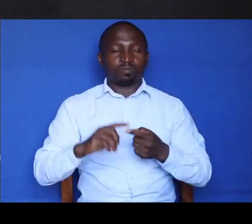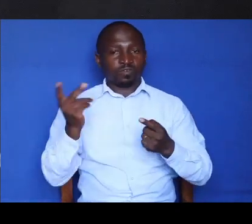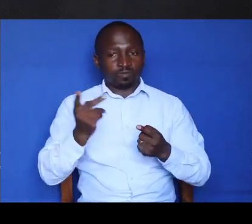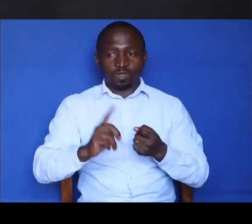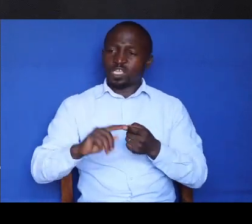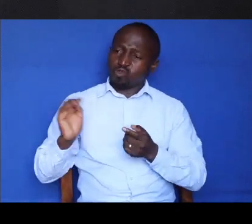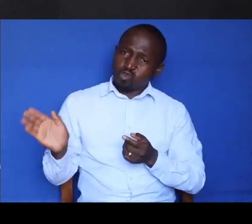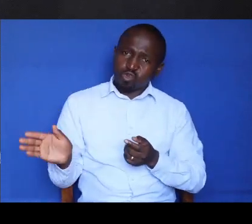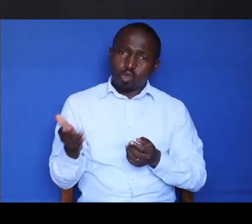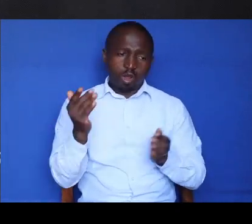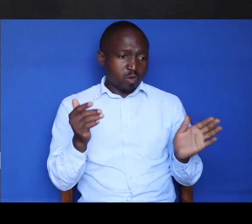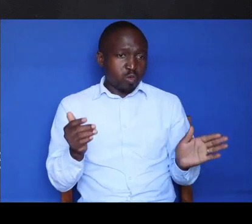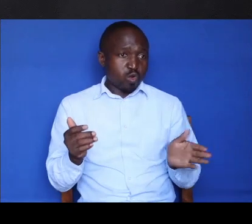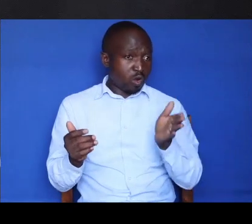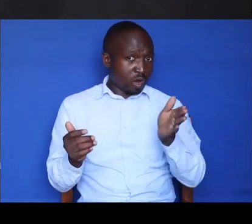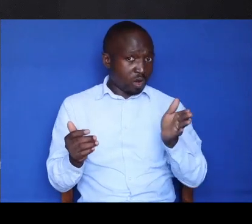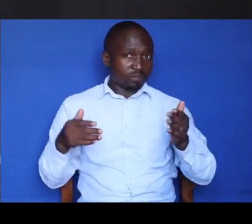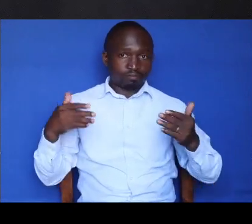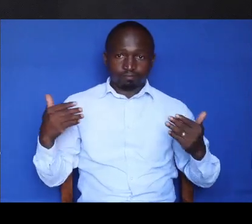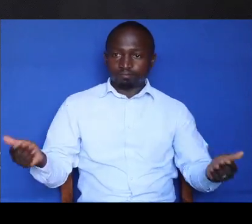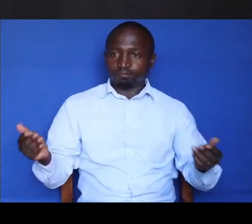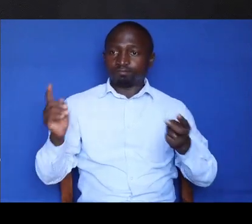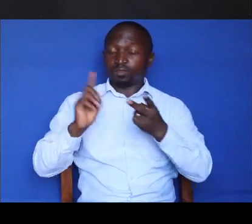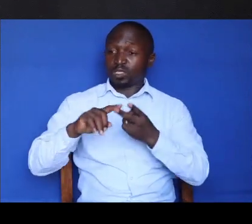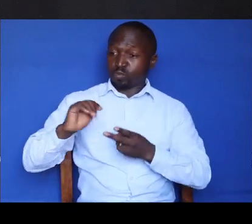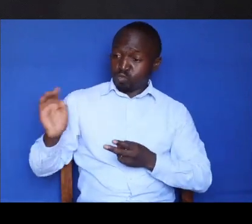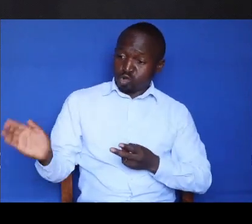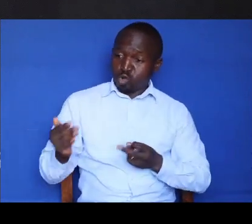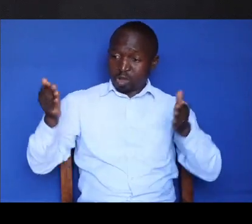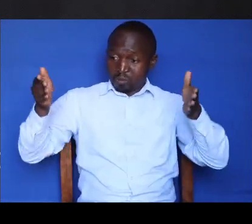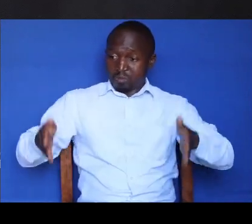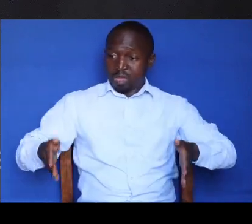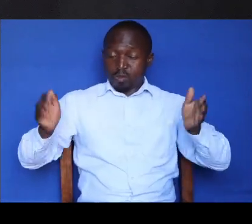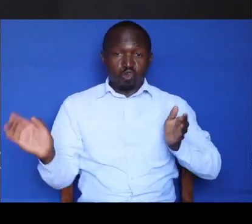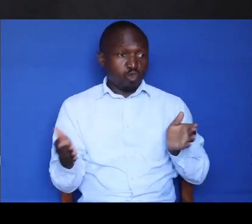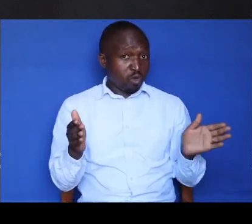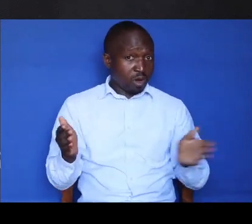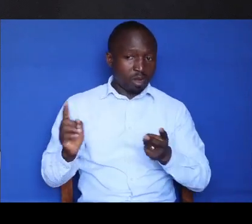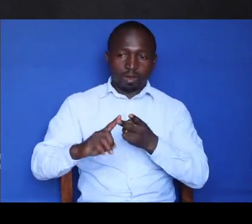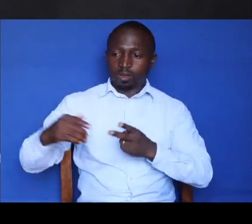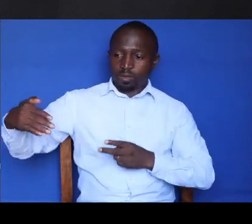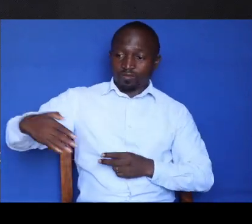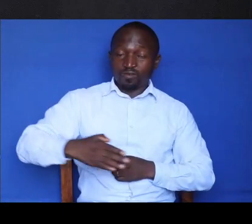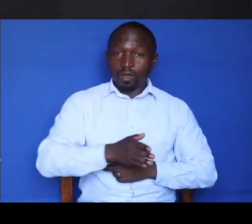get removed. By being removed, the river meander